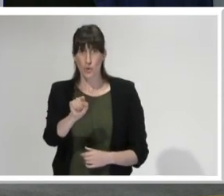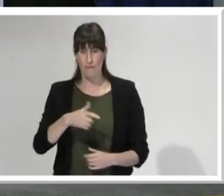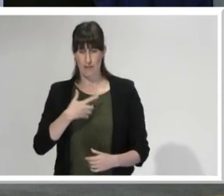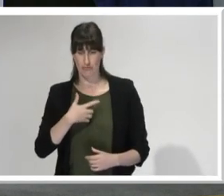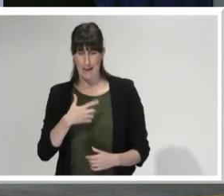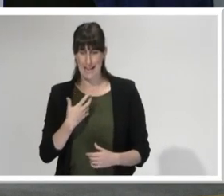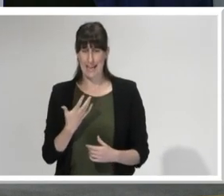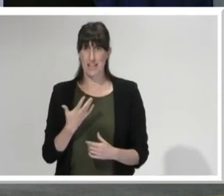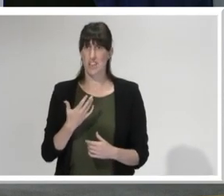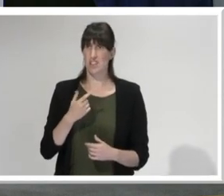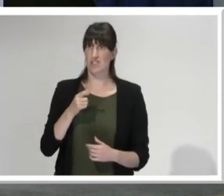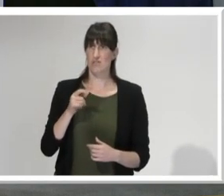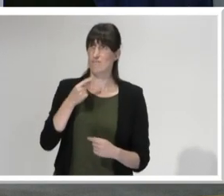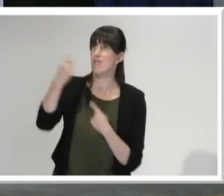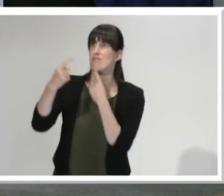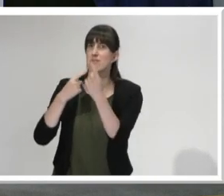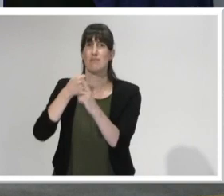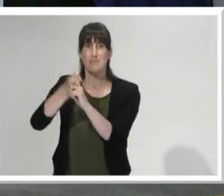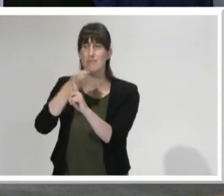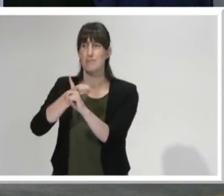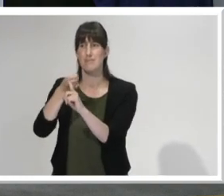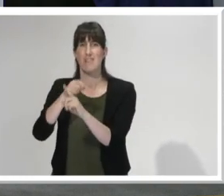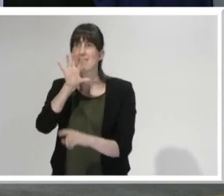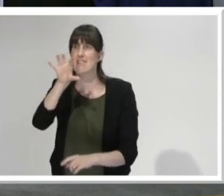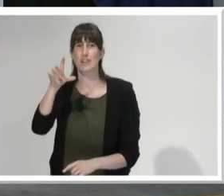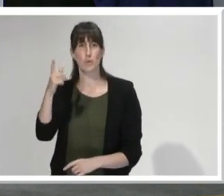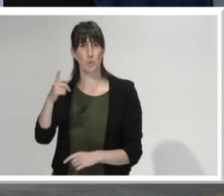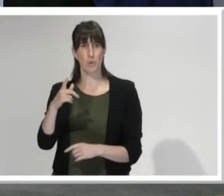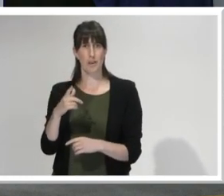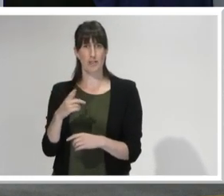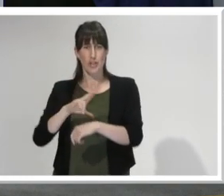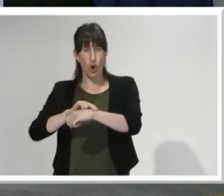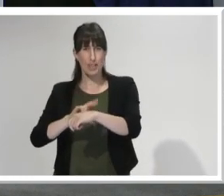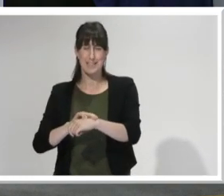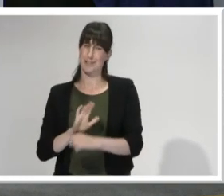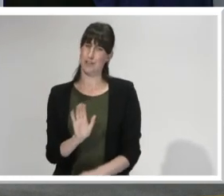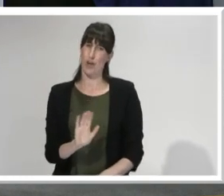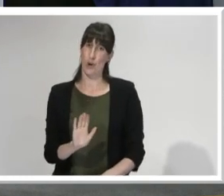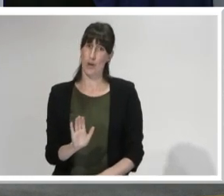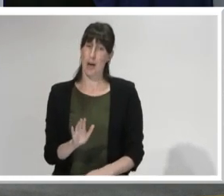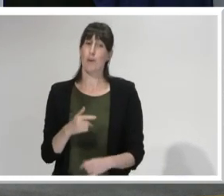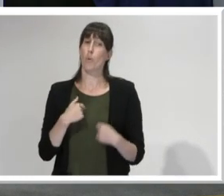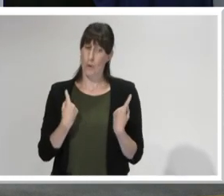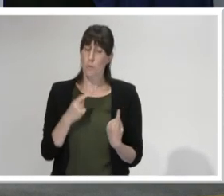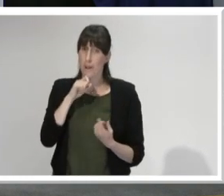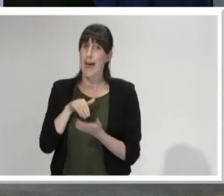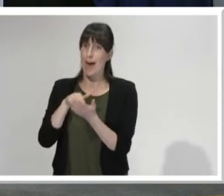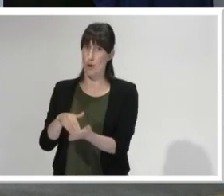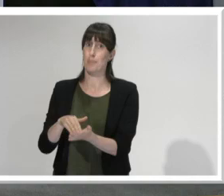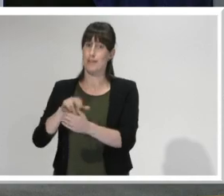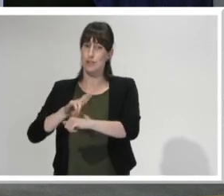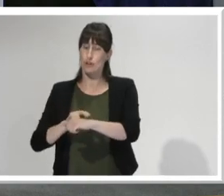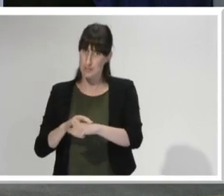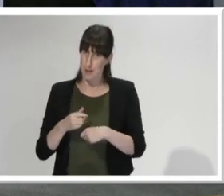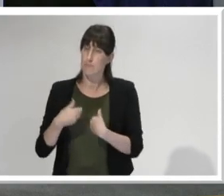frontline health workers, but equally we need to help support those frontline health workers by getting them the vaccine that's available. Yeah, I'll take last question, right down the